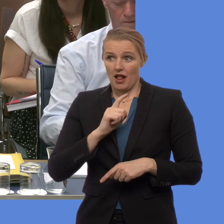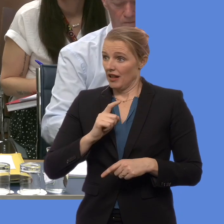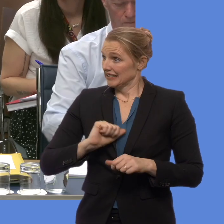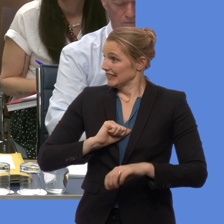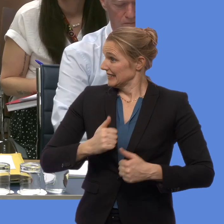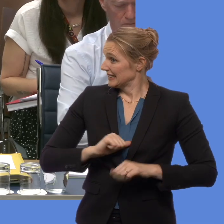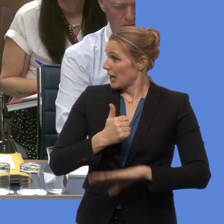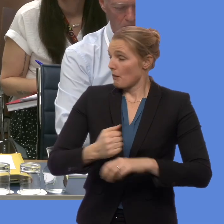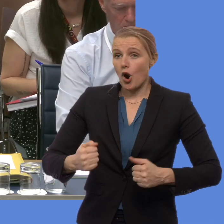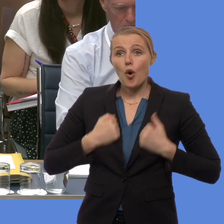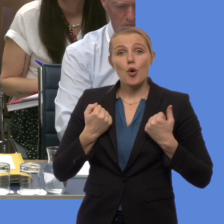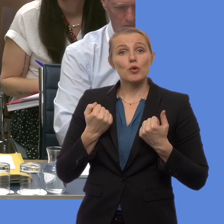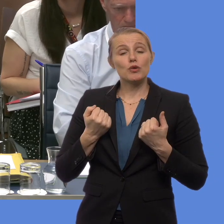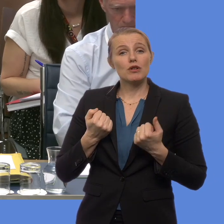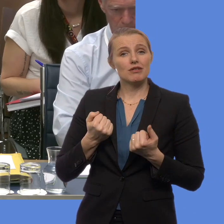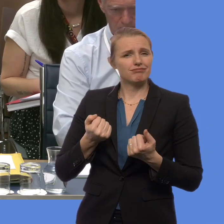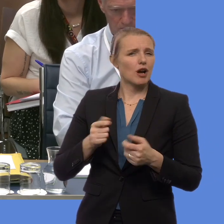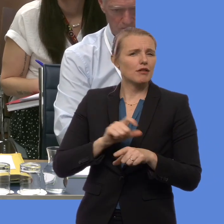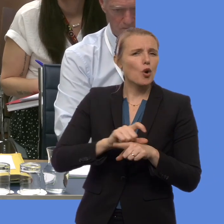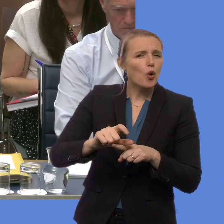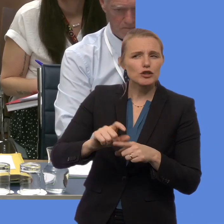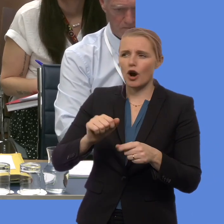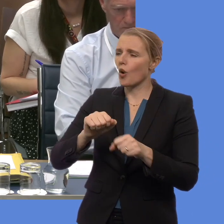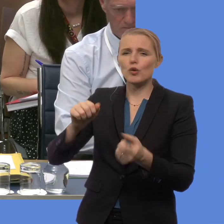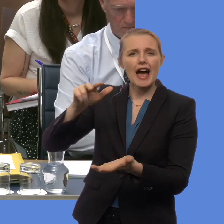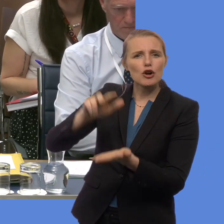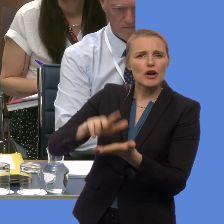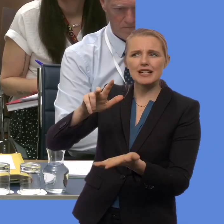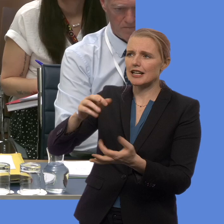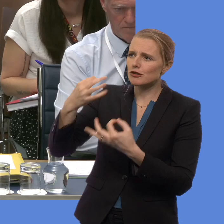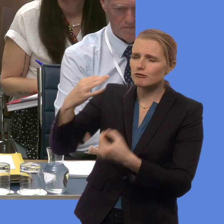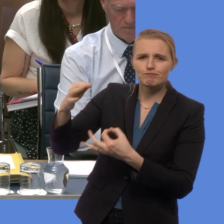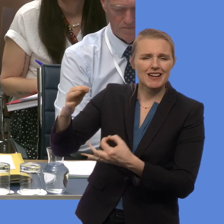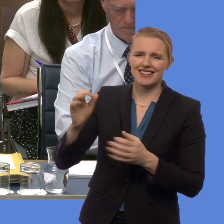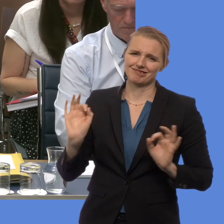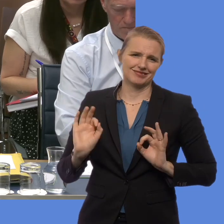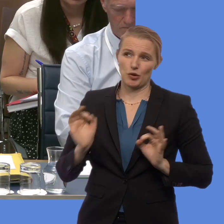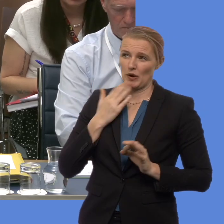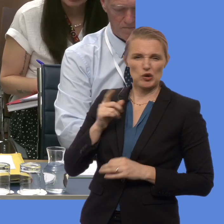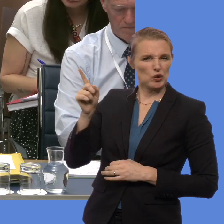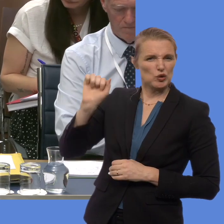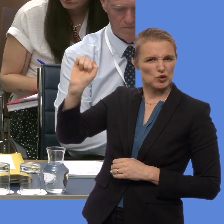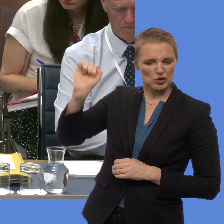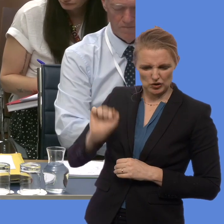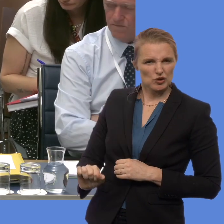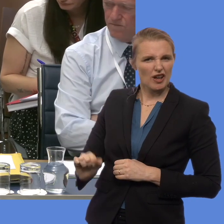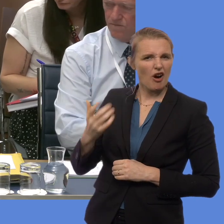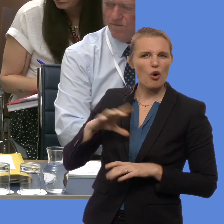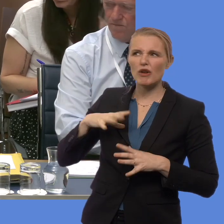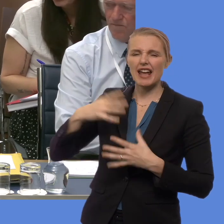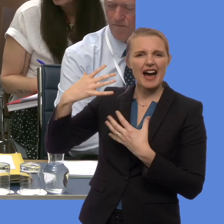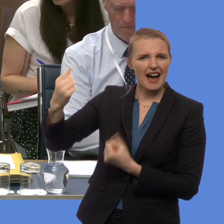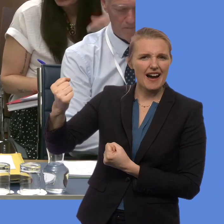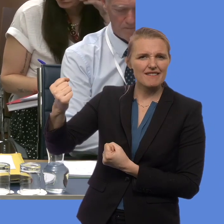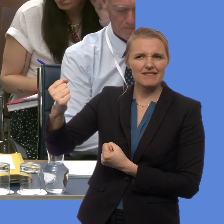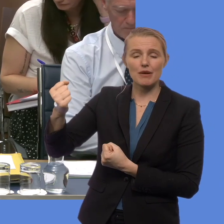would envisage docking in with other accreditation schemes for operational efficiency, if nothing else. But that will be a requirement of the